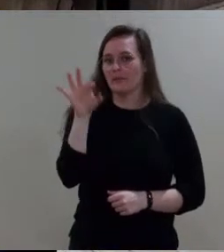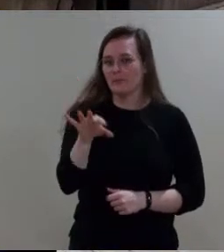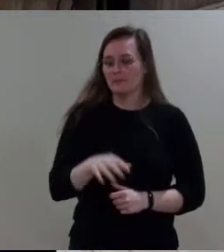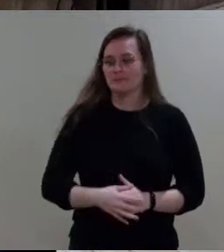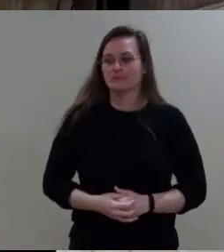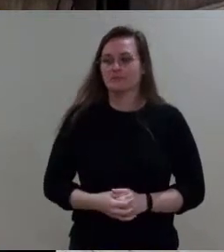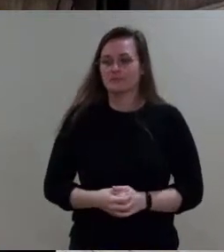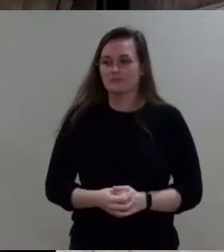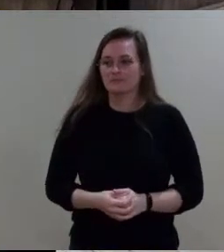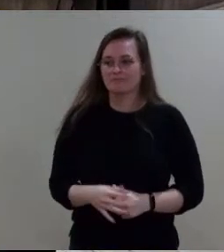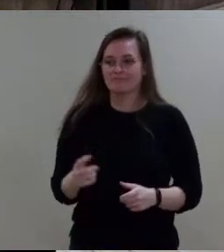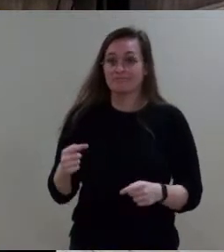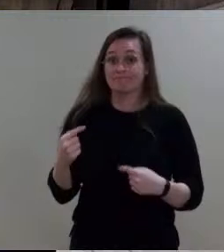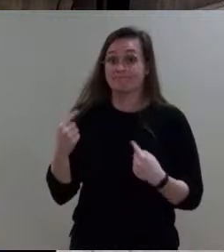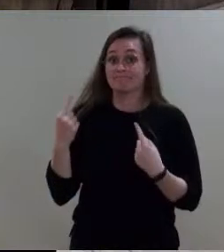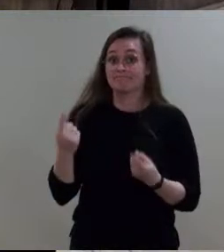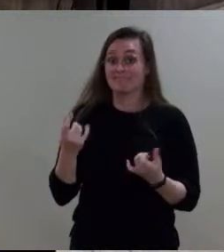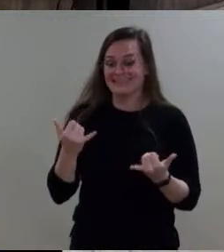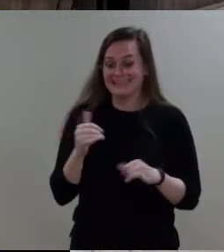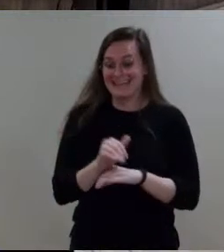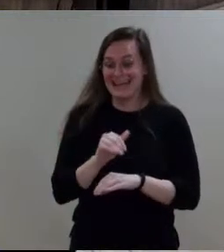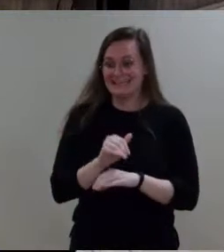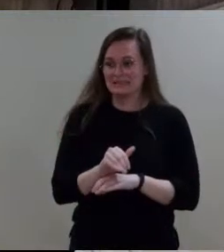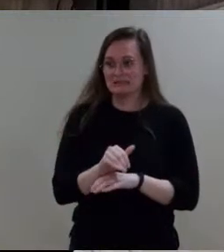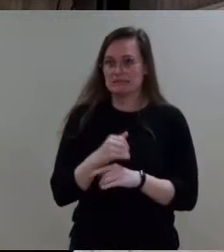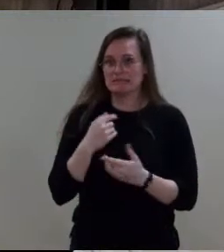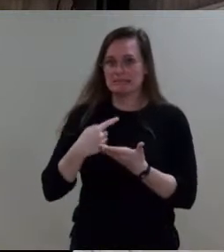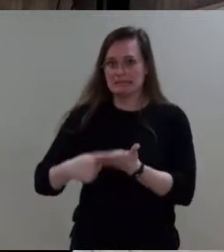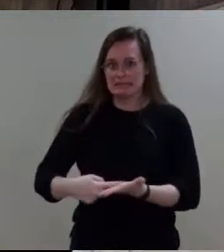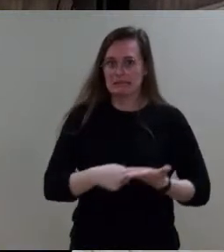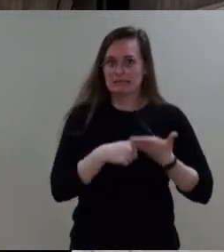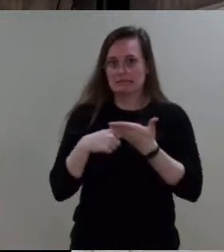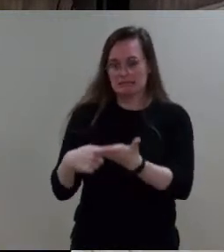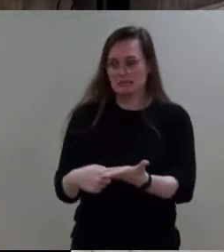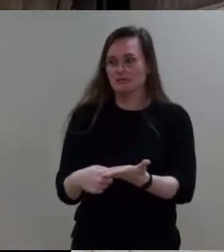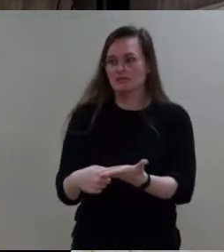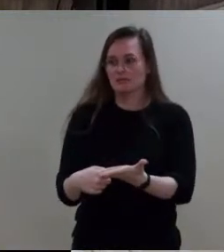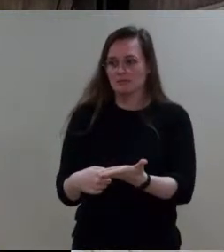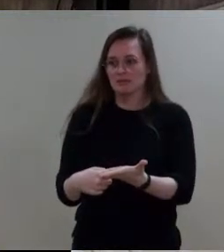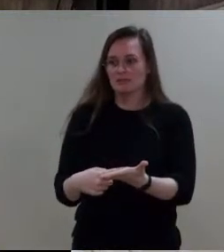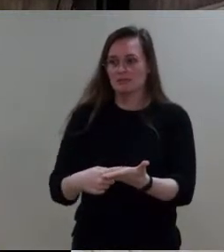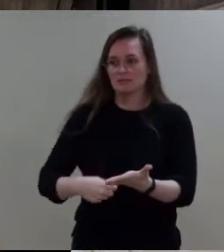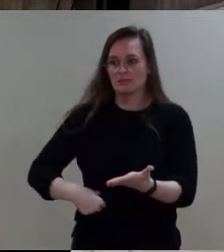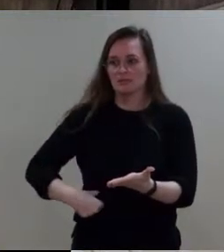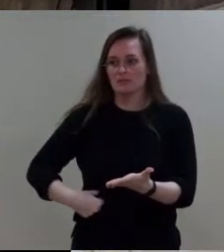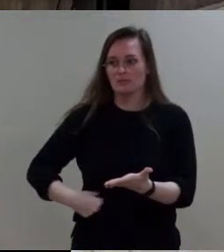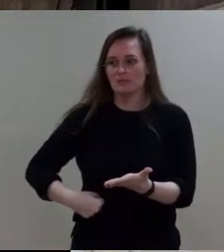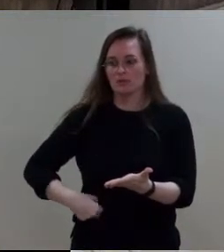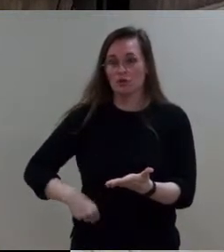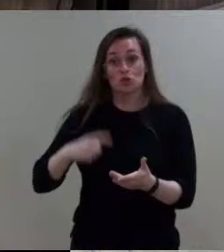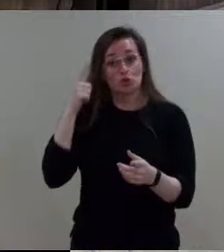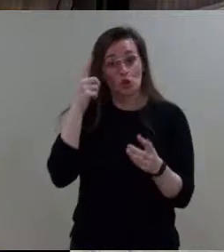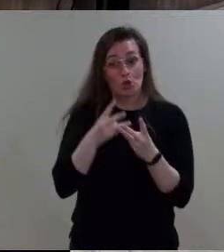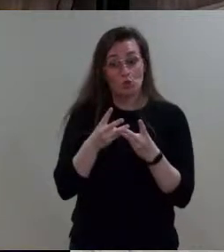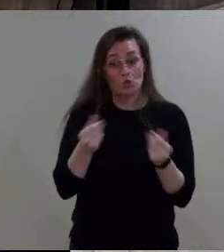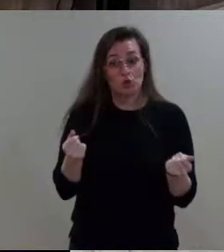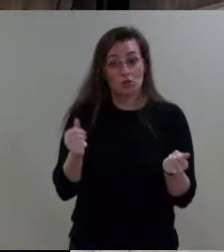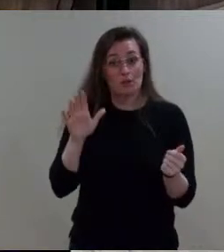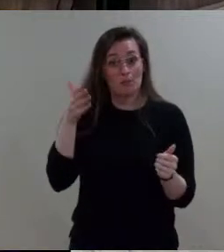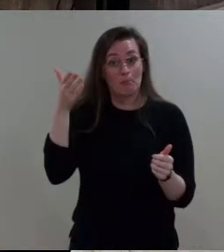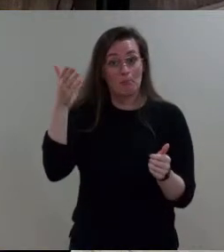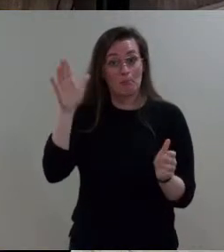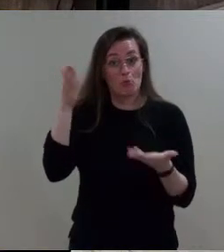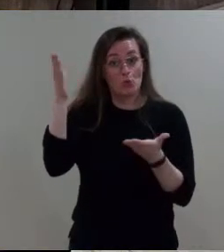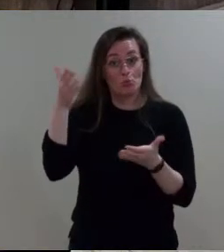solutions to get us out of, a problem that we appear to have put ourselves in is